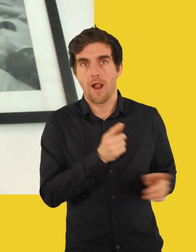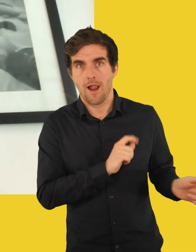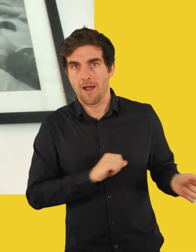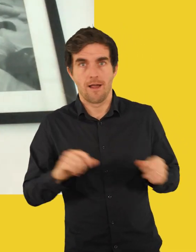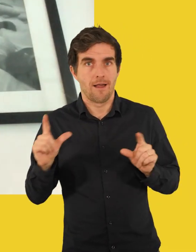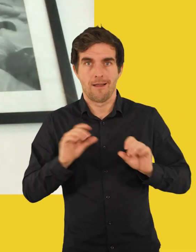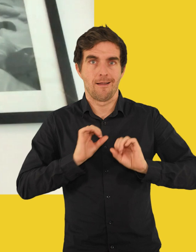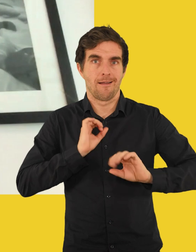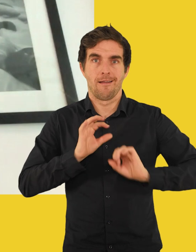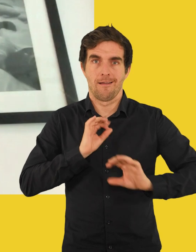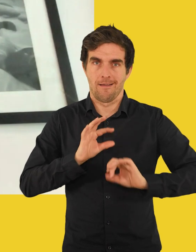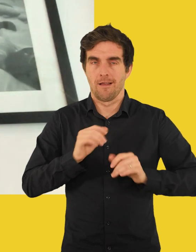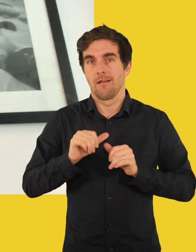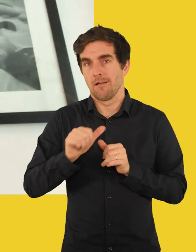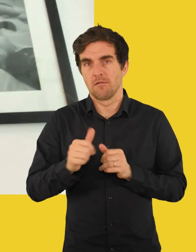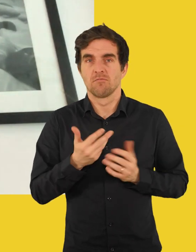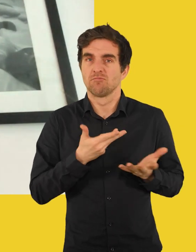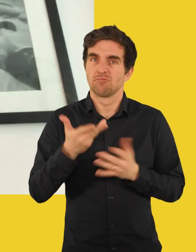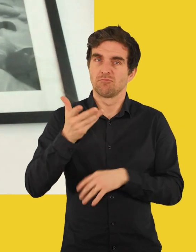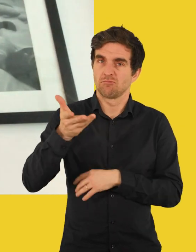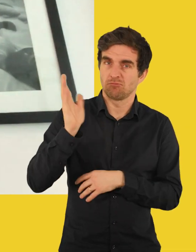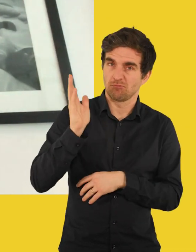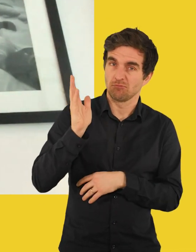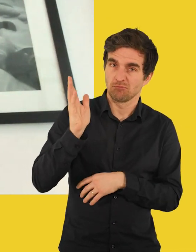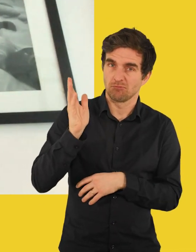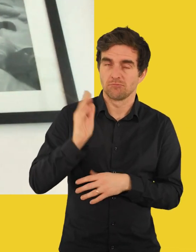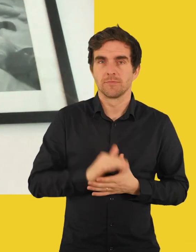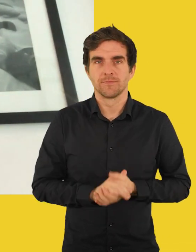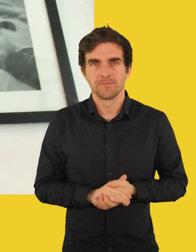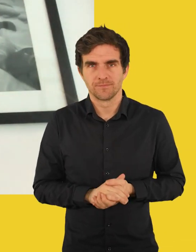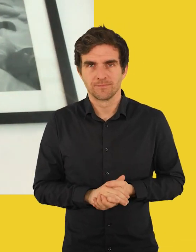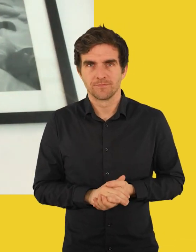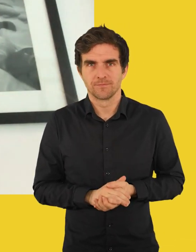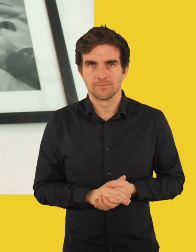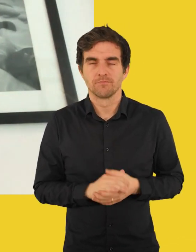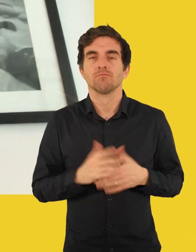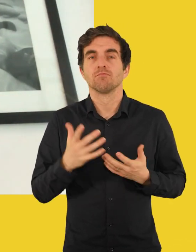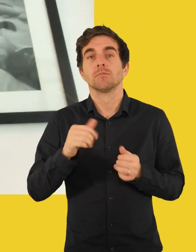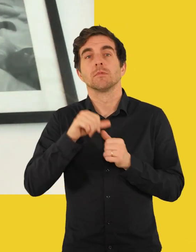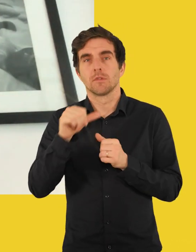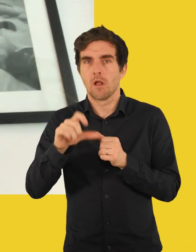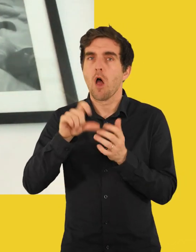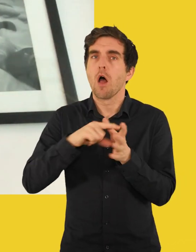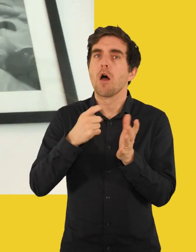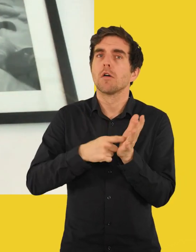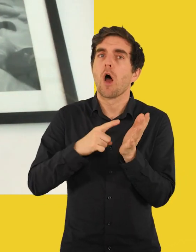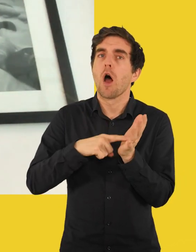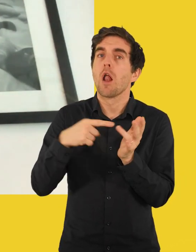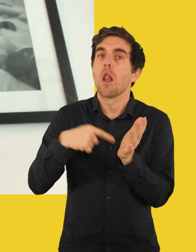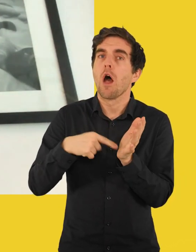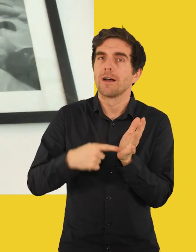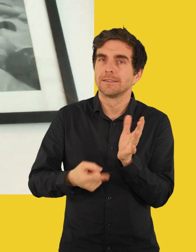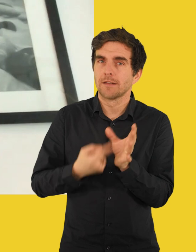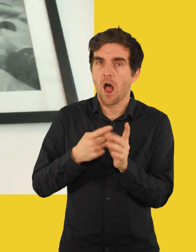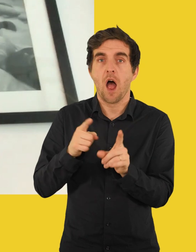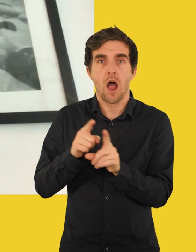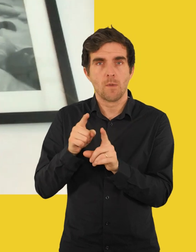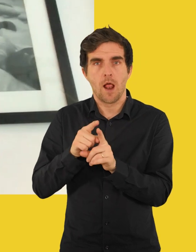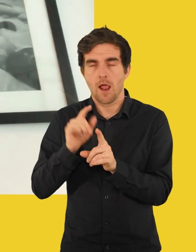as I mentioned, Kate is going to, in a moment, offer a presentation, and we were going to hear